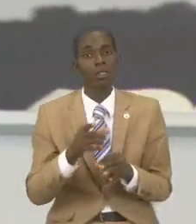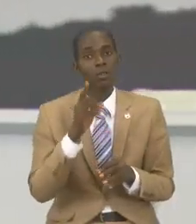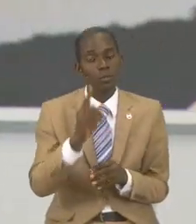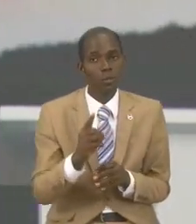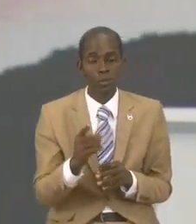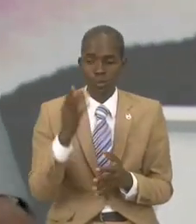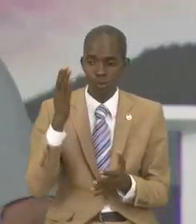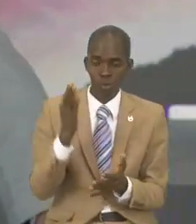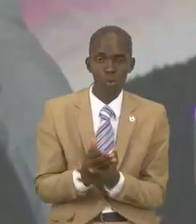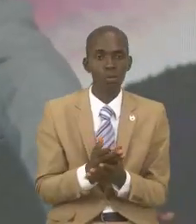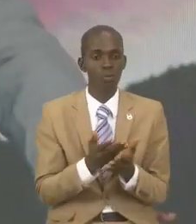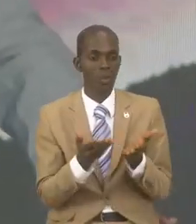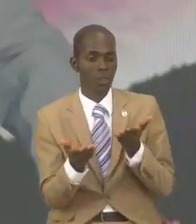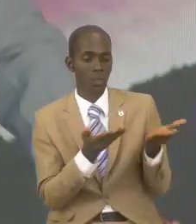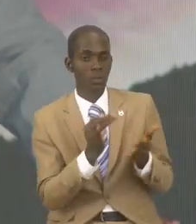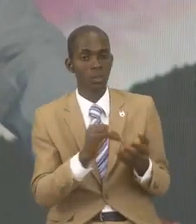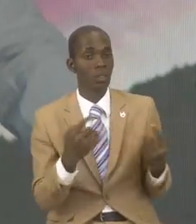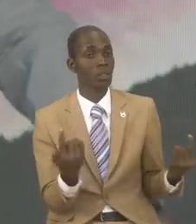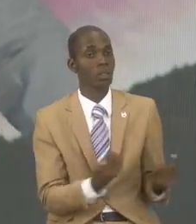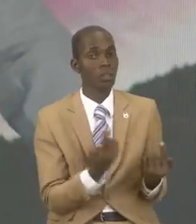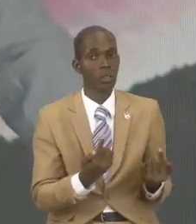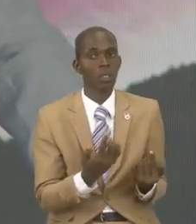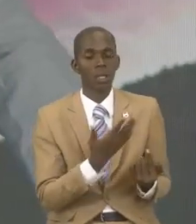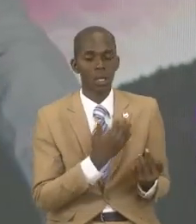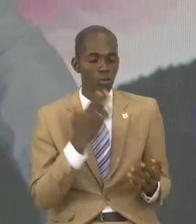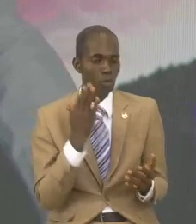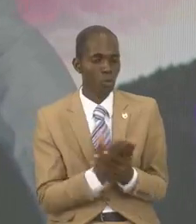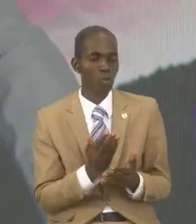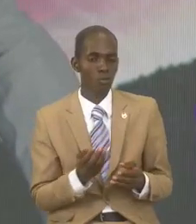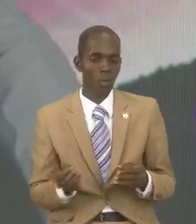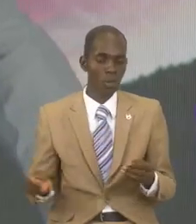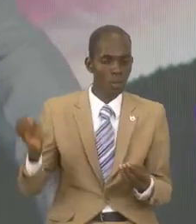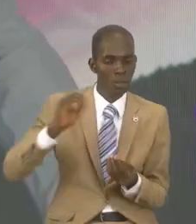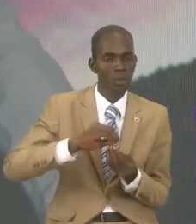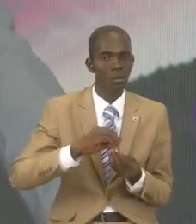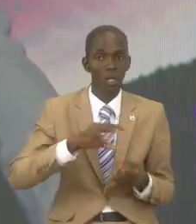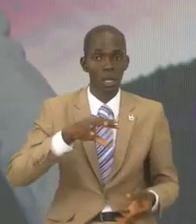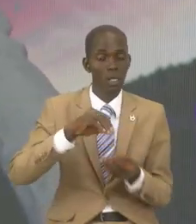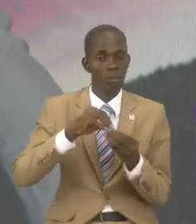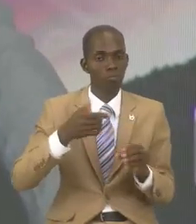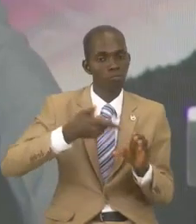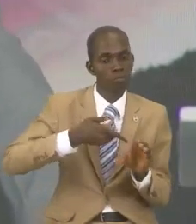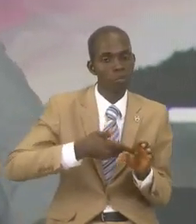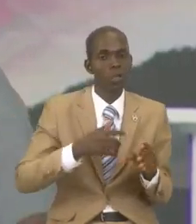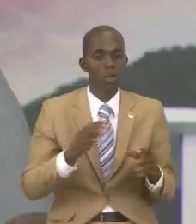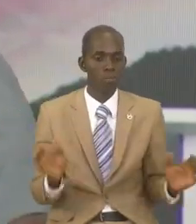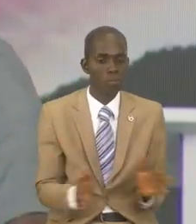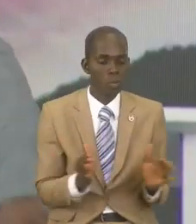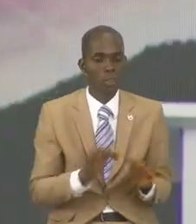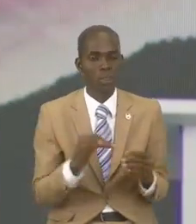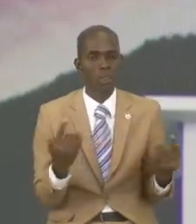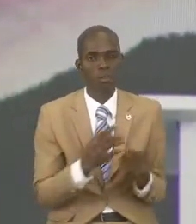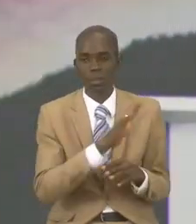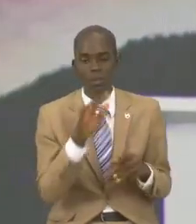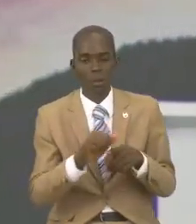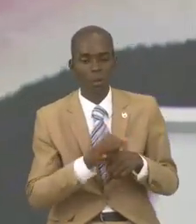servicing sin and giving foil to sin and giving encouragement to sin and practicing sin,